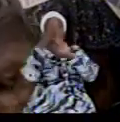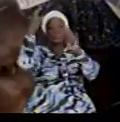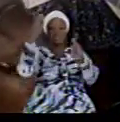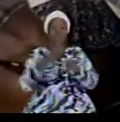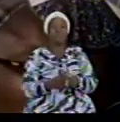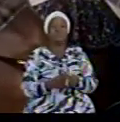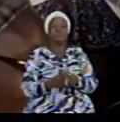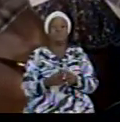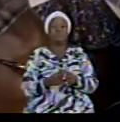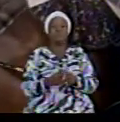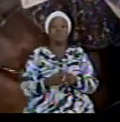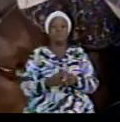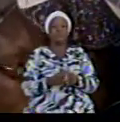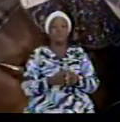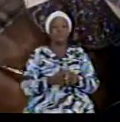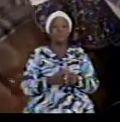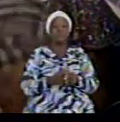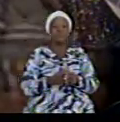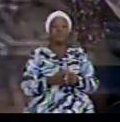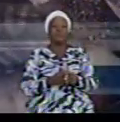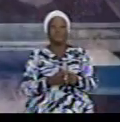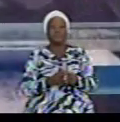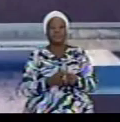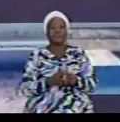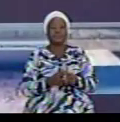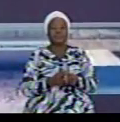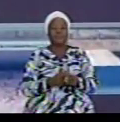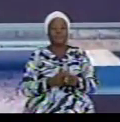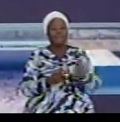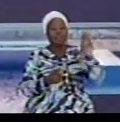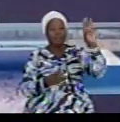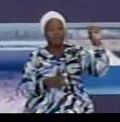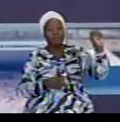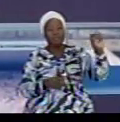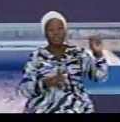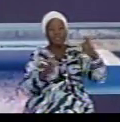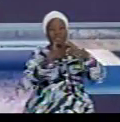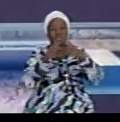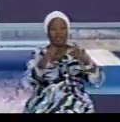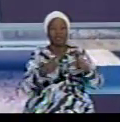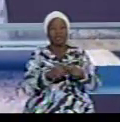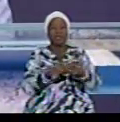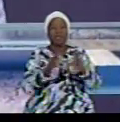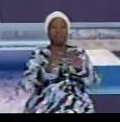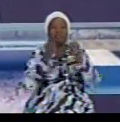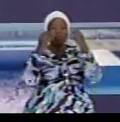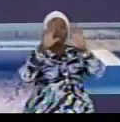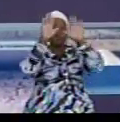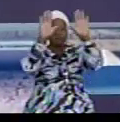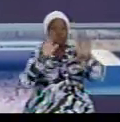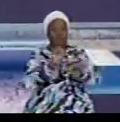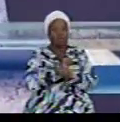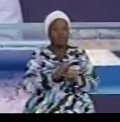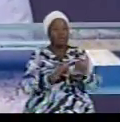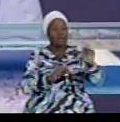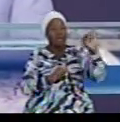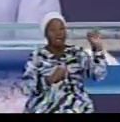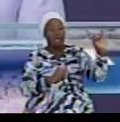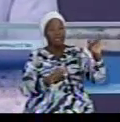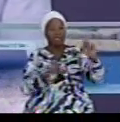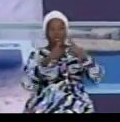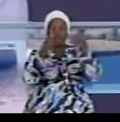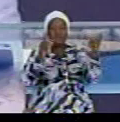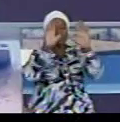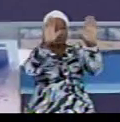Jesus' name. M, manifold miracles. I, incredible